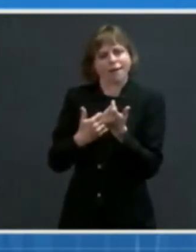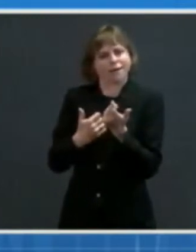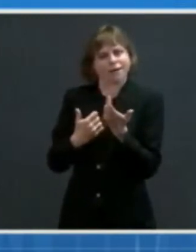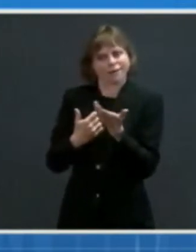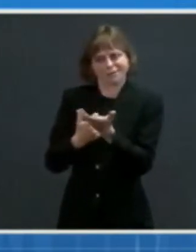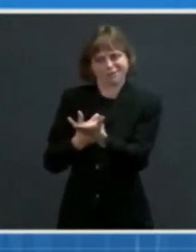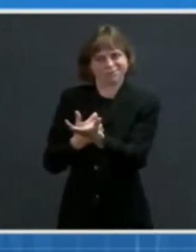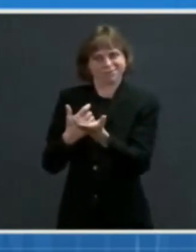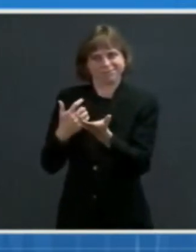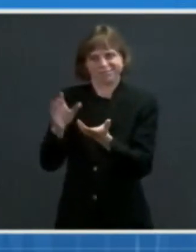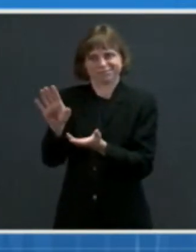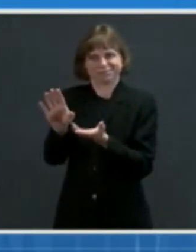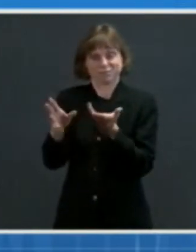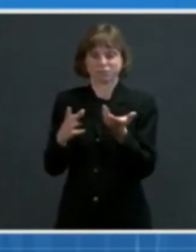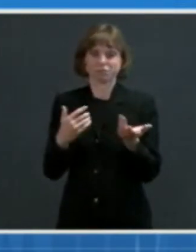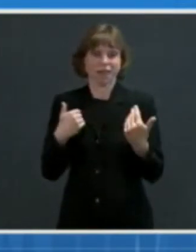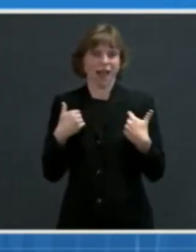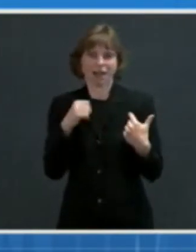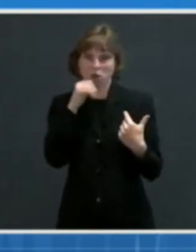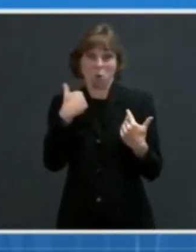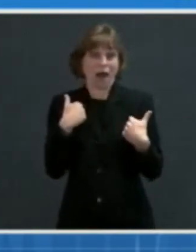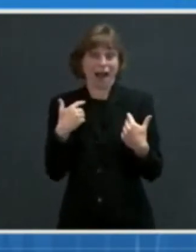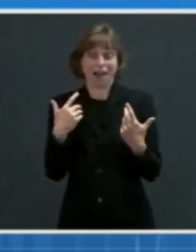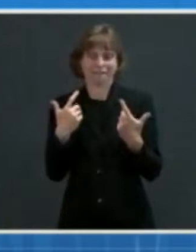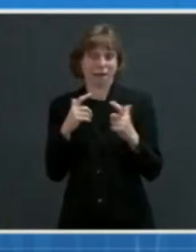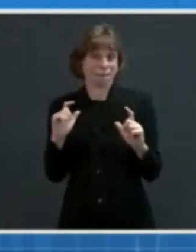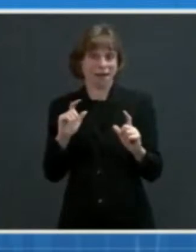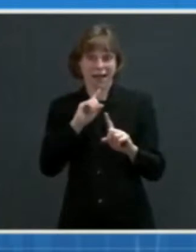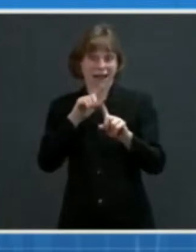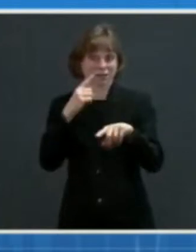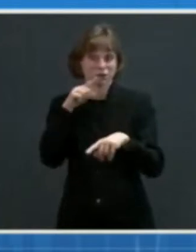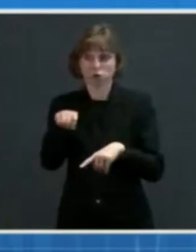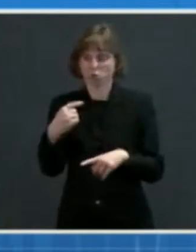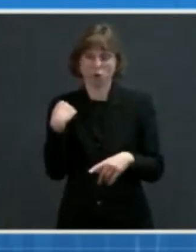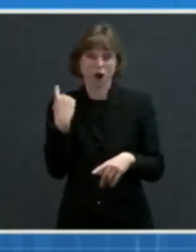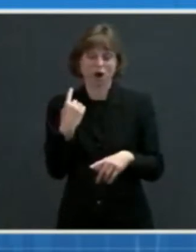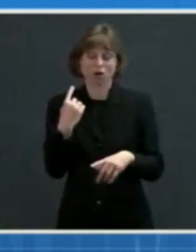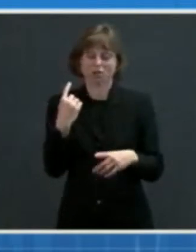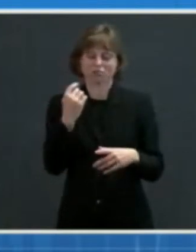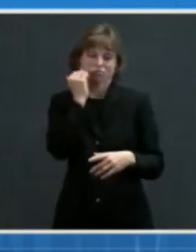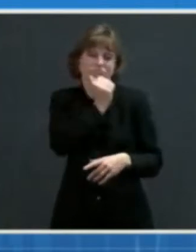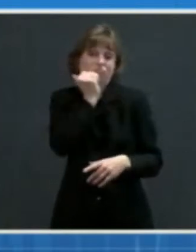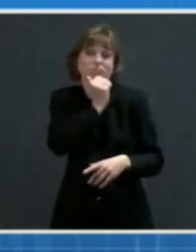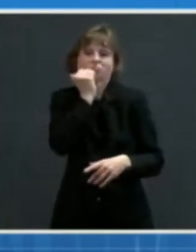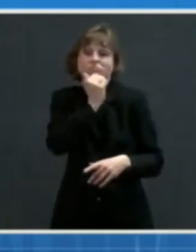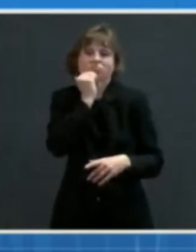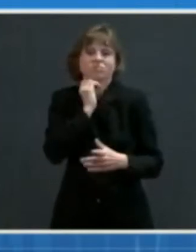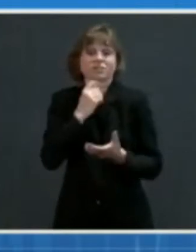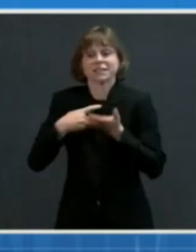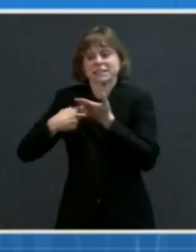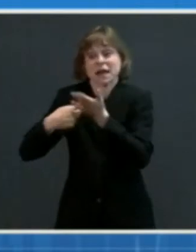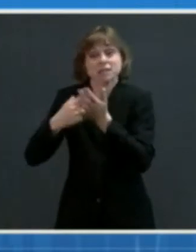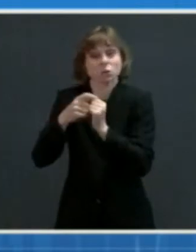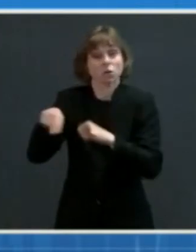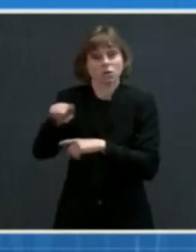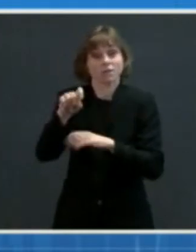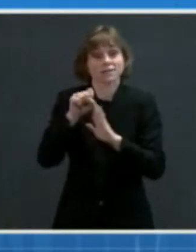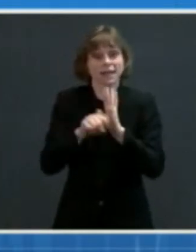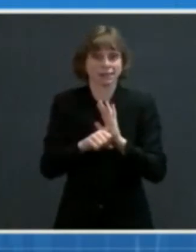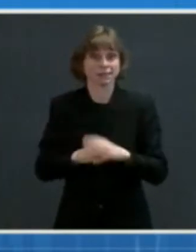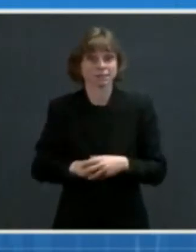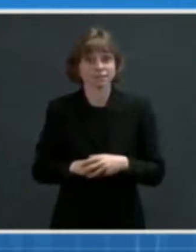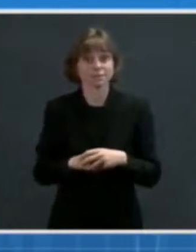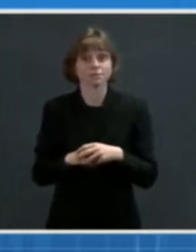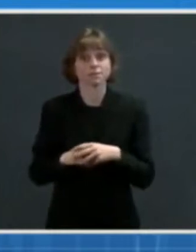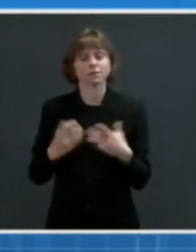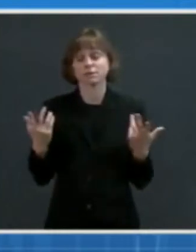Well, I don't have a hugely long answer for you. We are in constant conversation with the states, and suffices to say